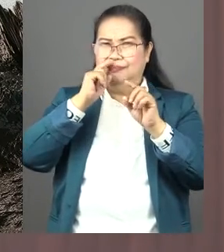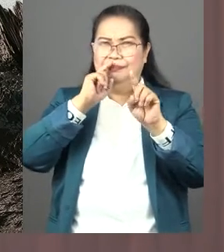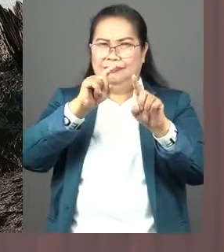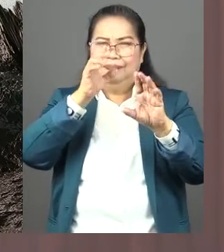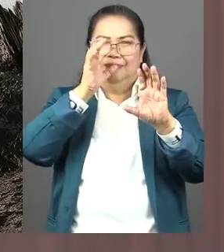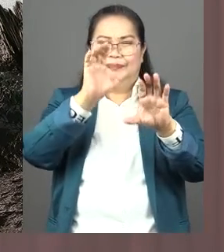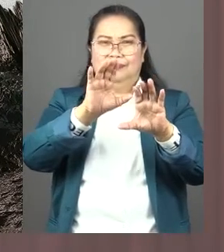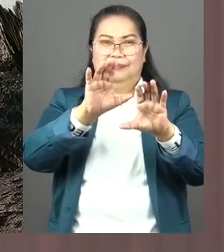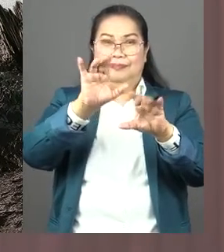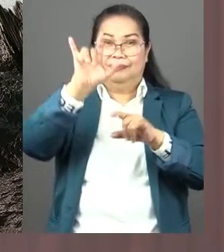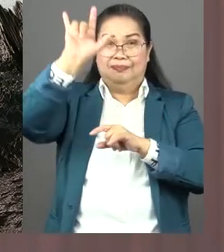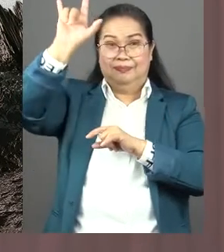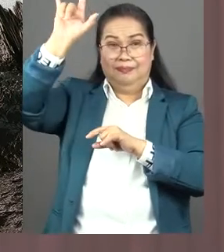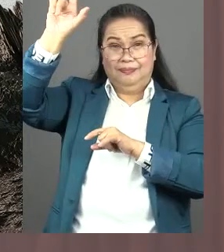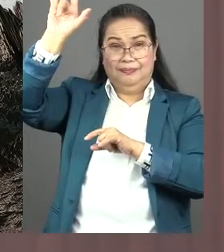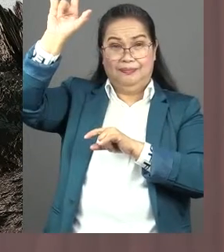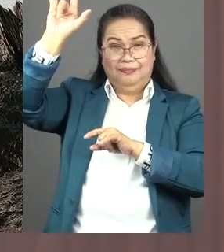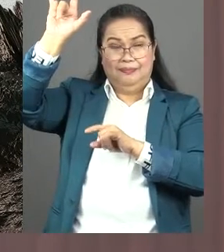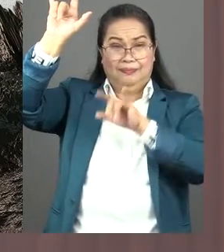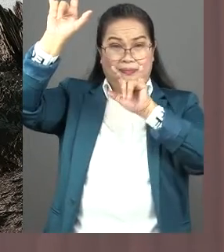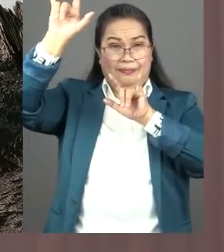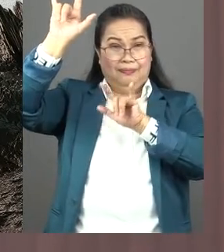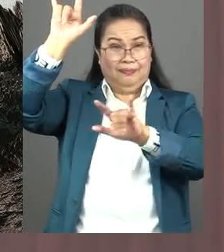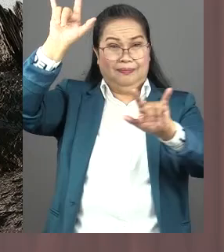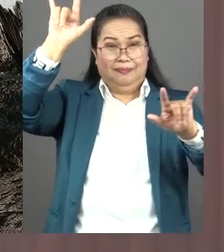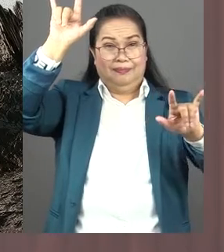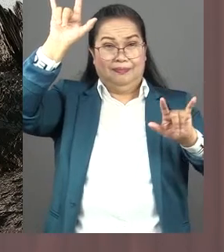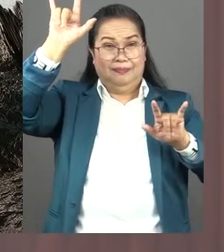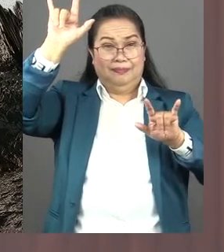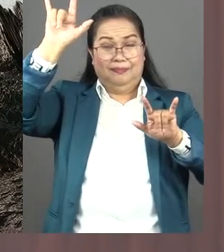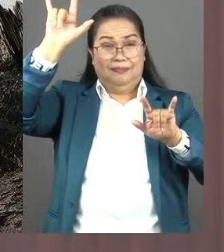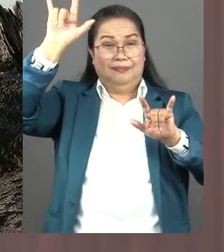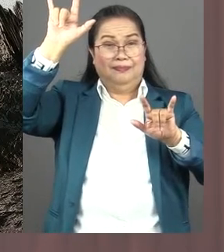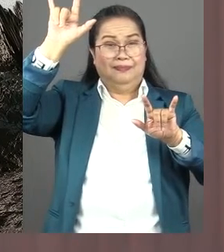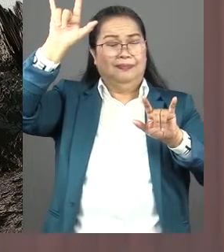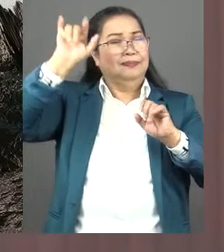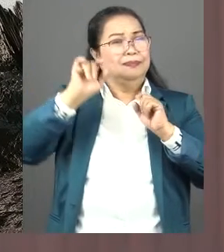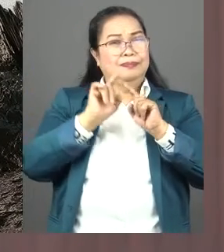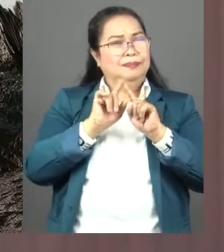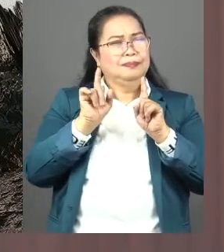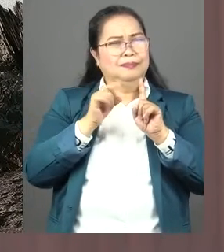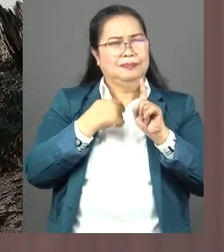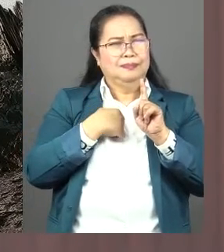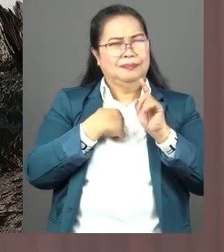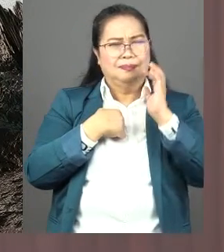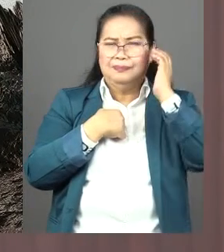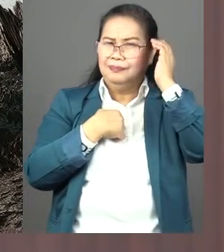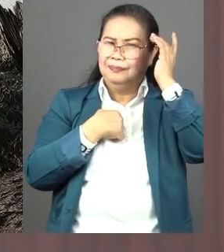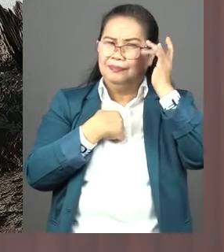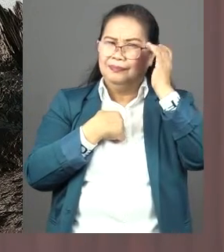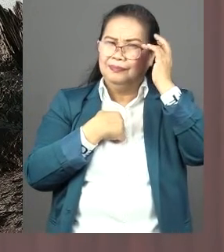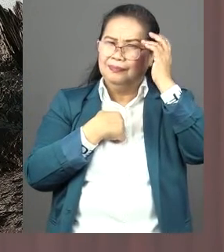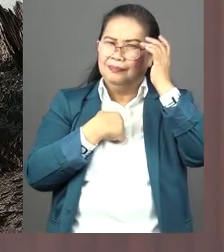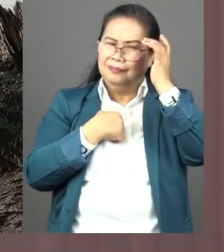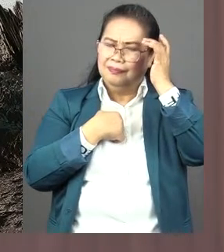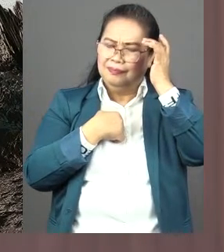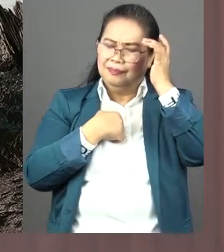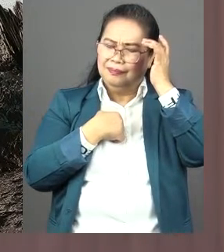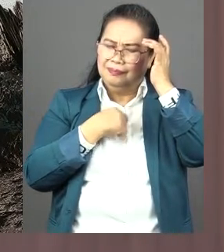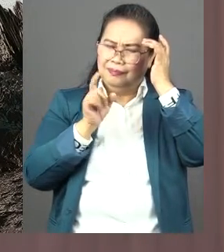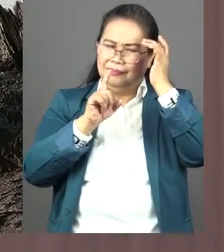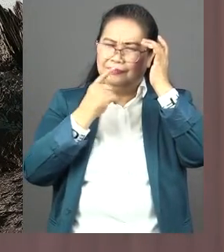is love the Lord your God with all your heart and soul and mind and strength, and love your neighbor as yourself. But as I was reflecting on what he